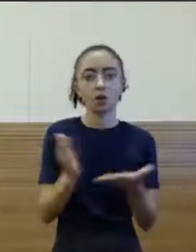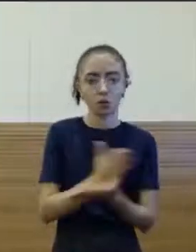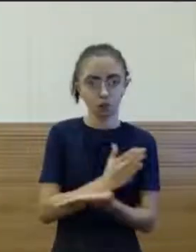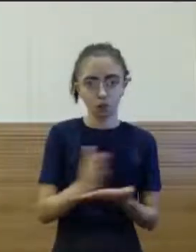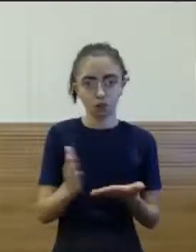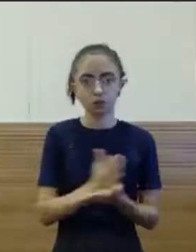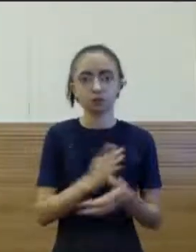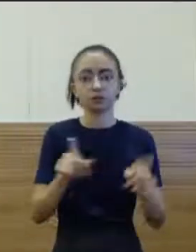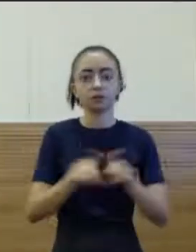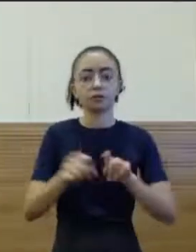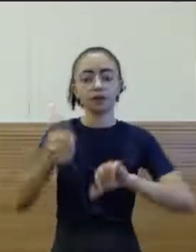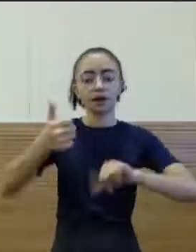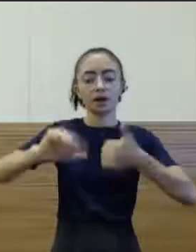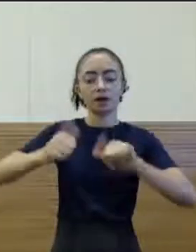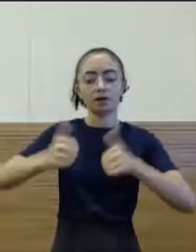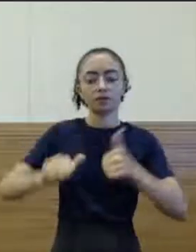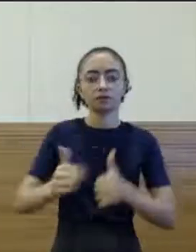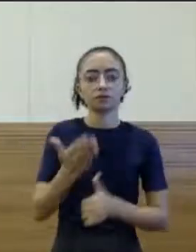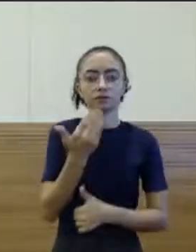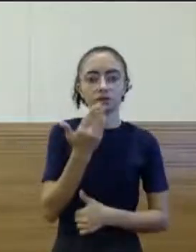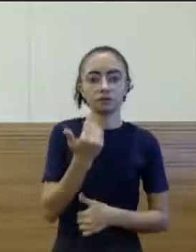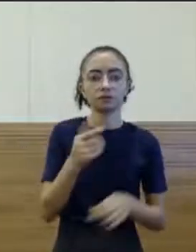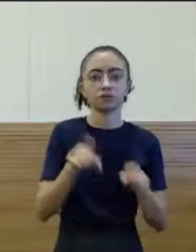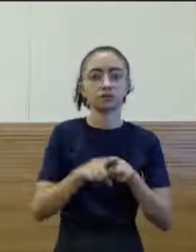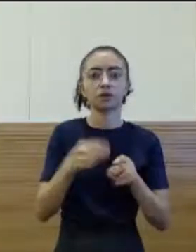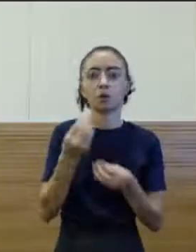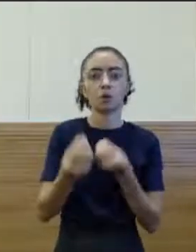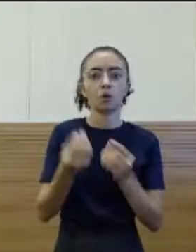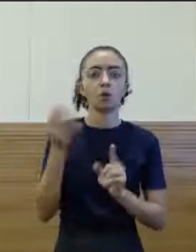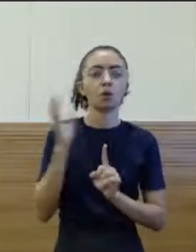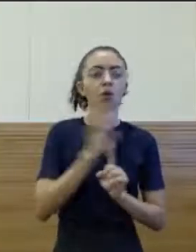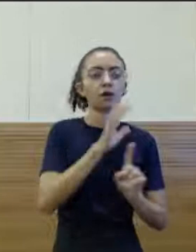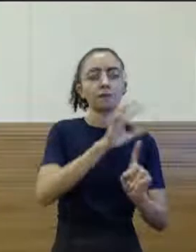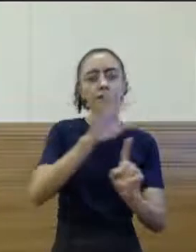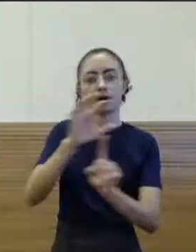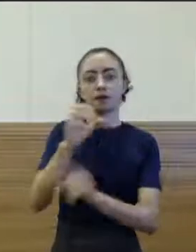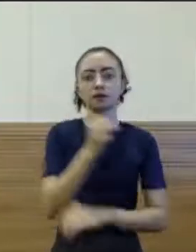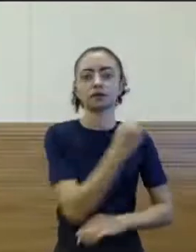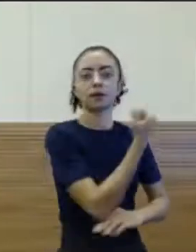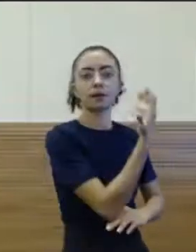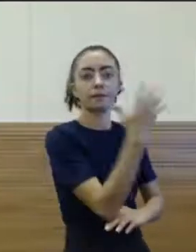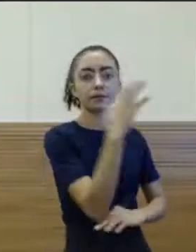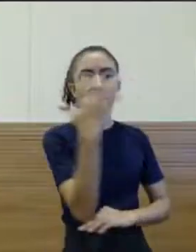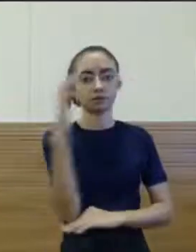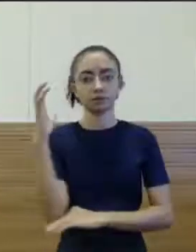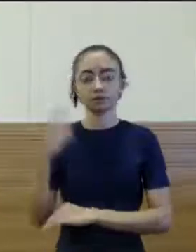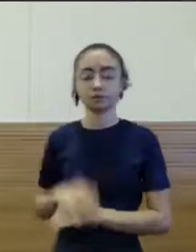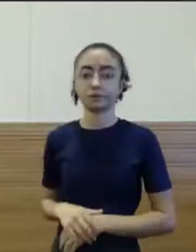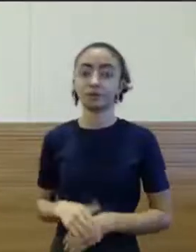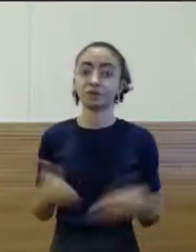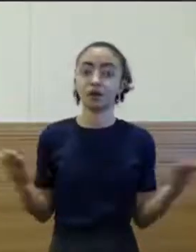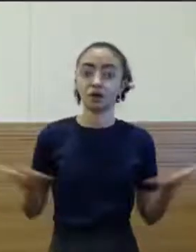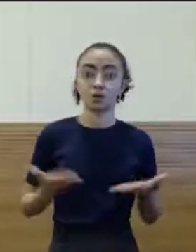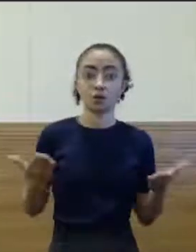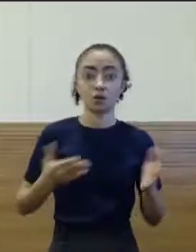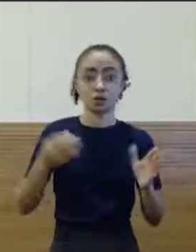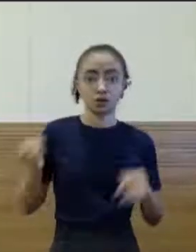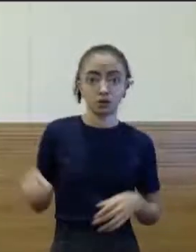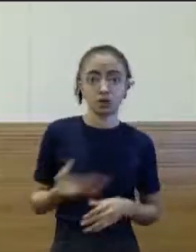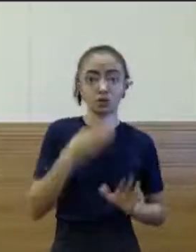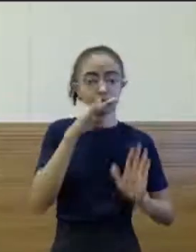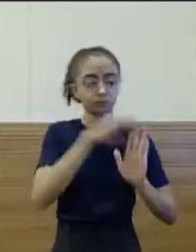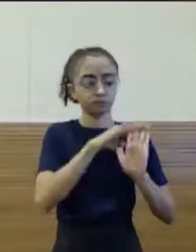And there's an analysis of the diet, and it's important to highlight here that in this update we